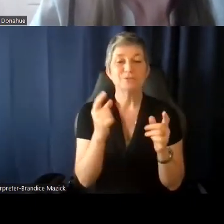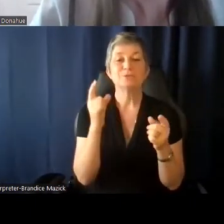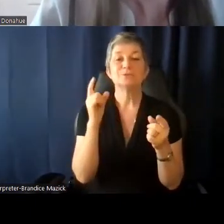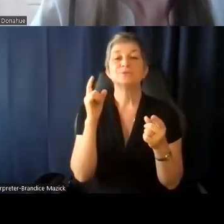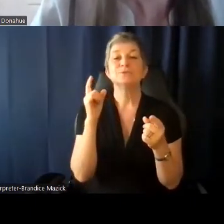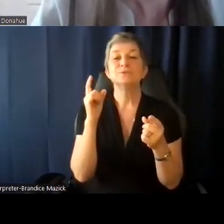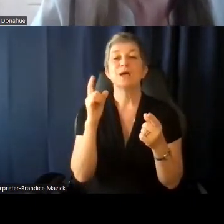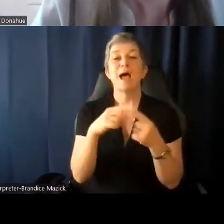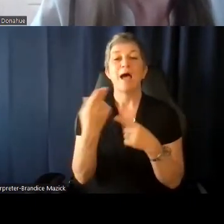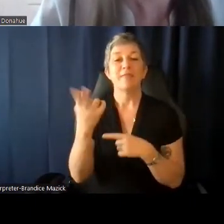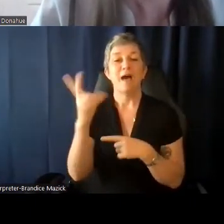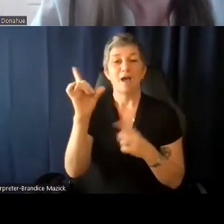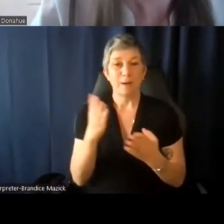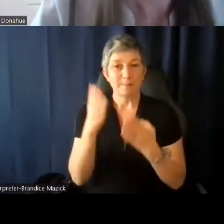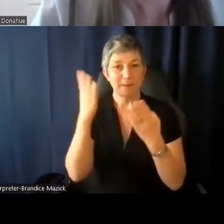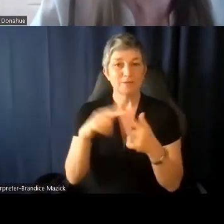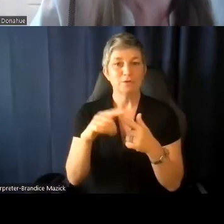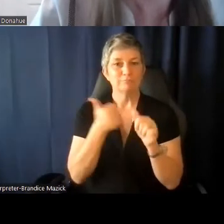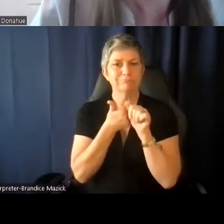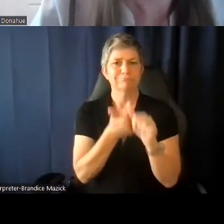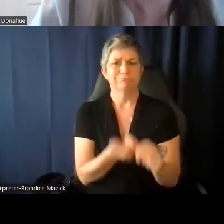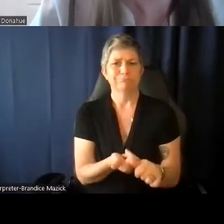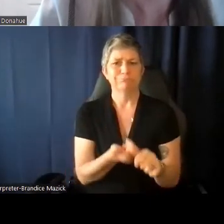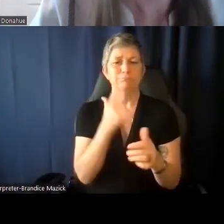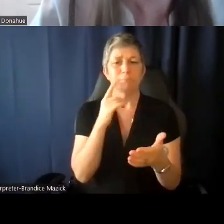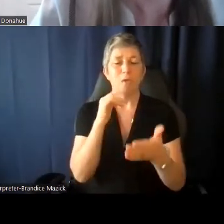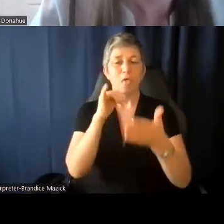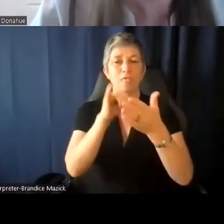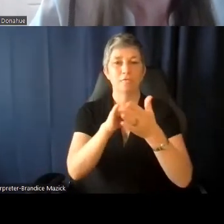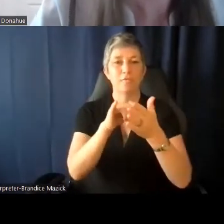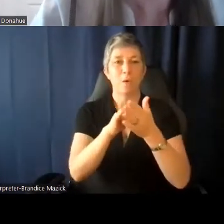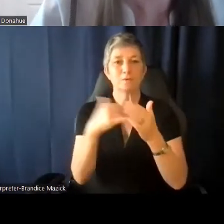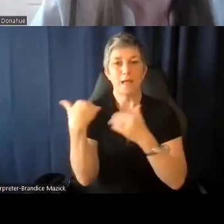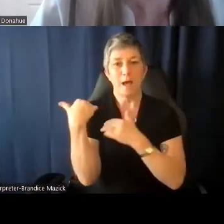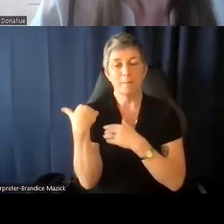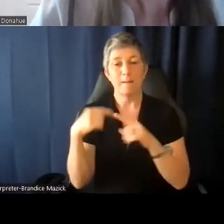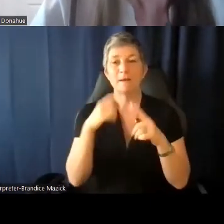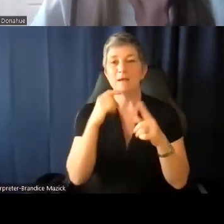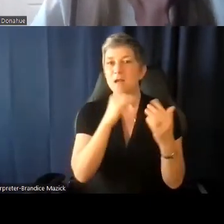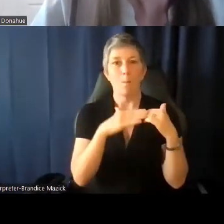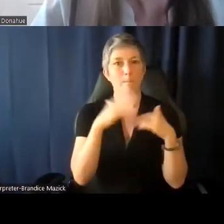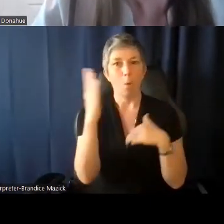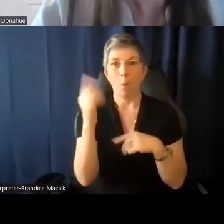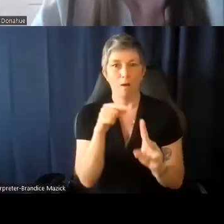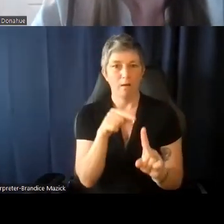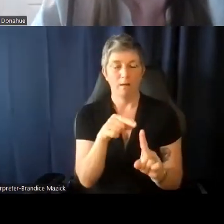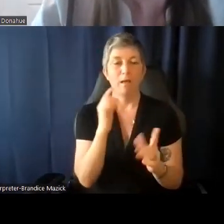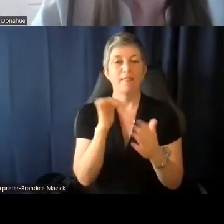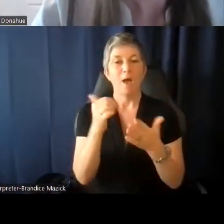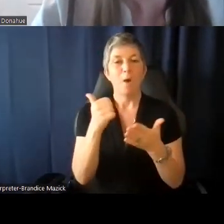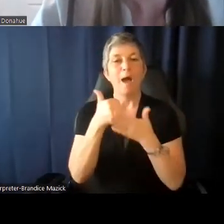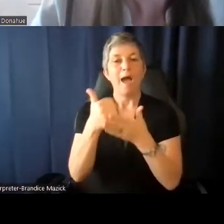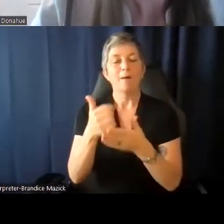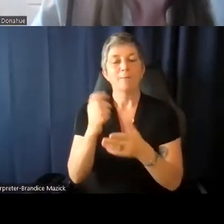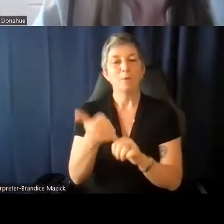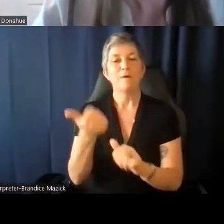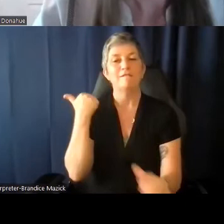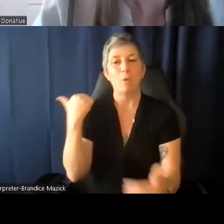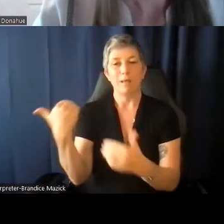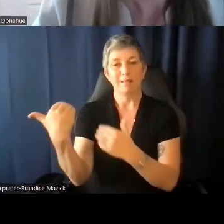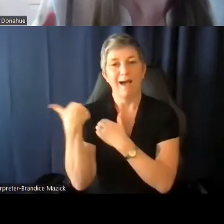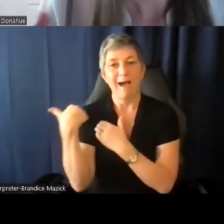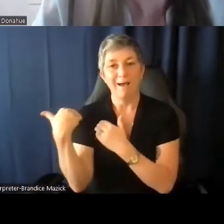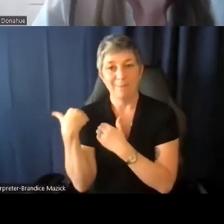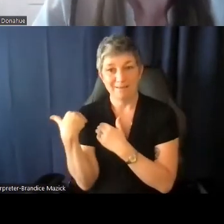HUD regulations in order to comply with those obligations, but no more. And that will help you avoid liability